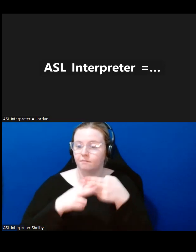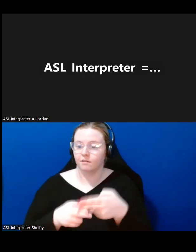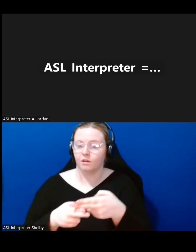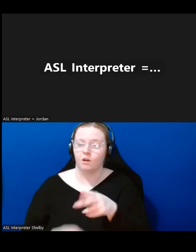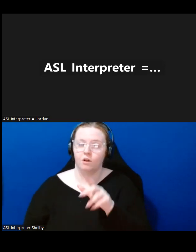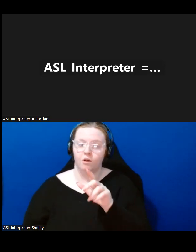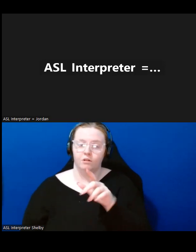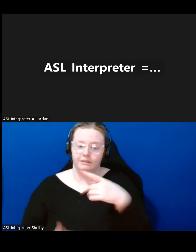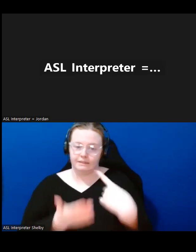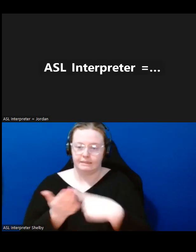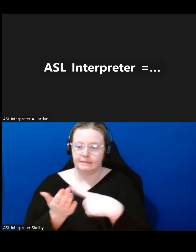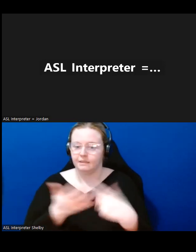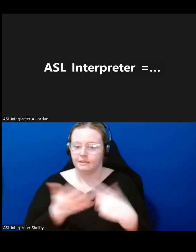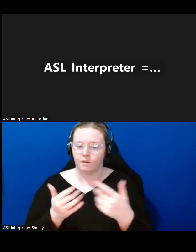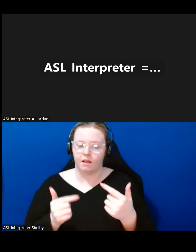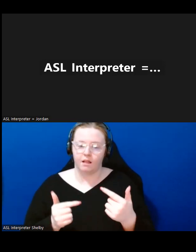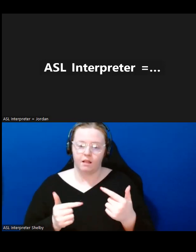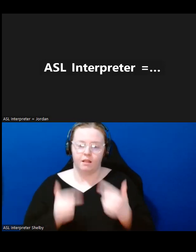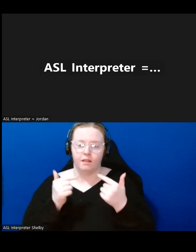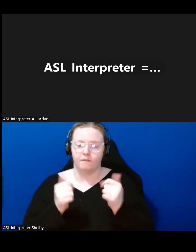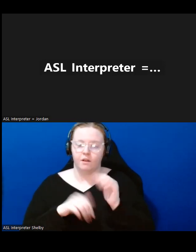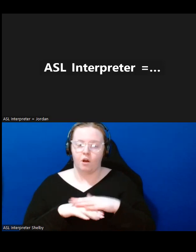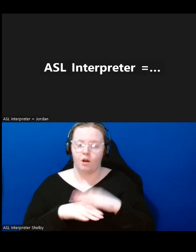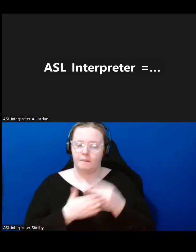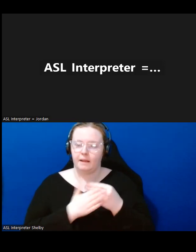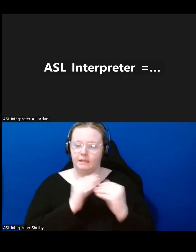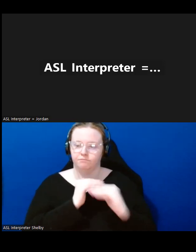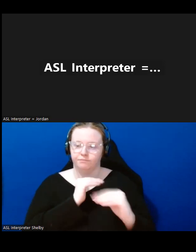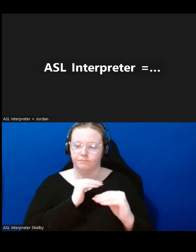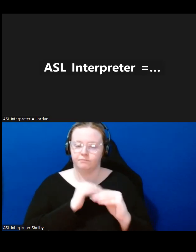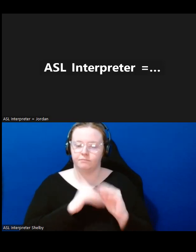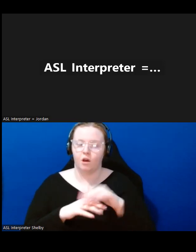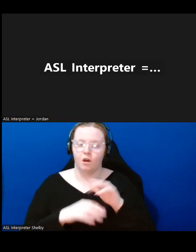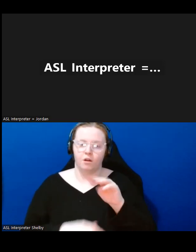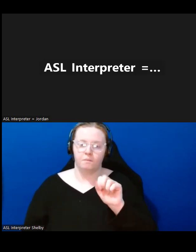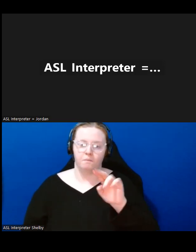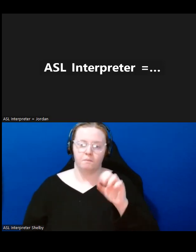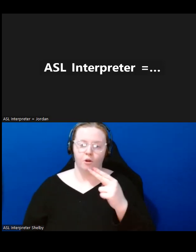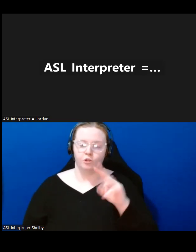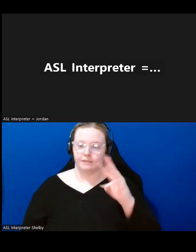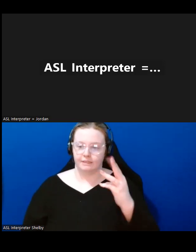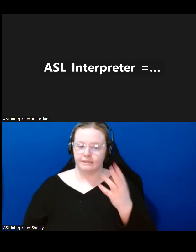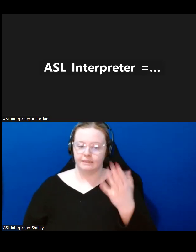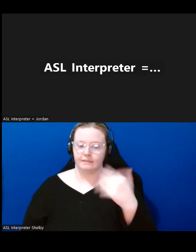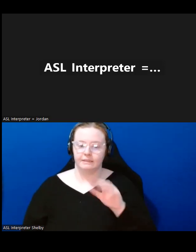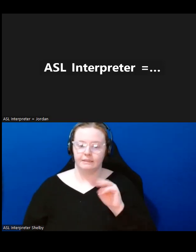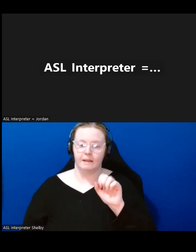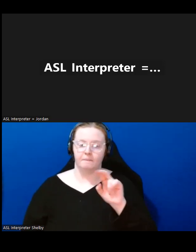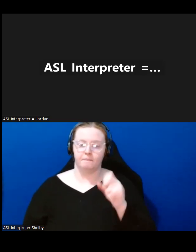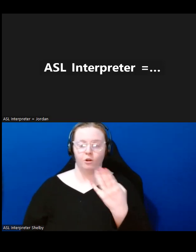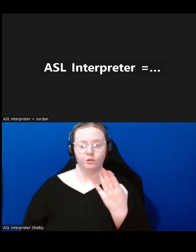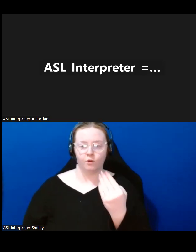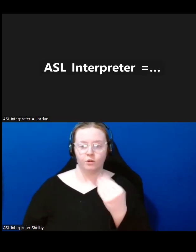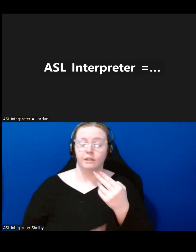Fixed Income. That's going to be on March the 6th. And on March the 14th, and yes, that's a Thursday, not a regular